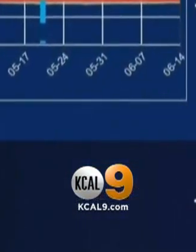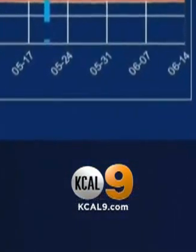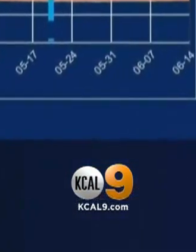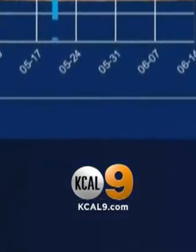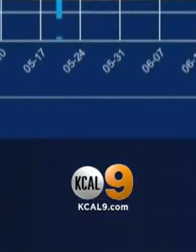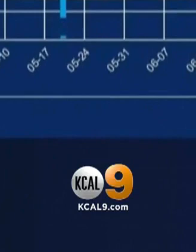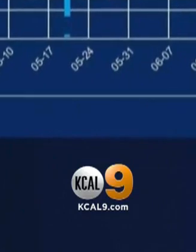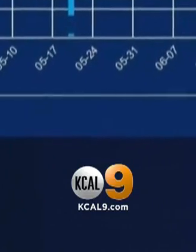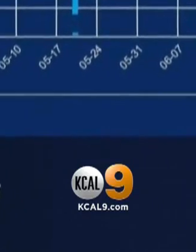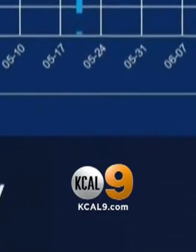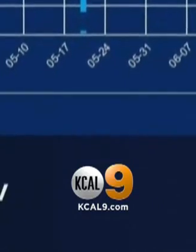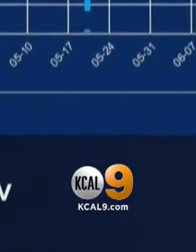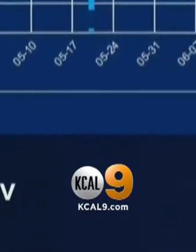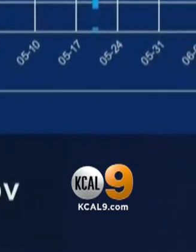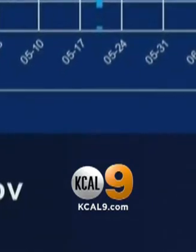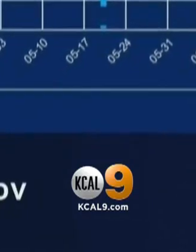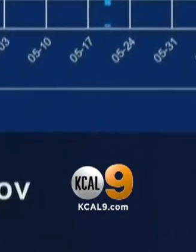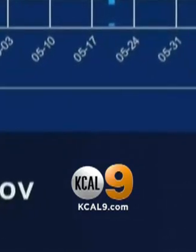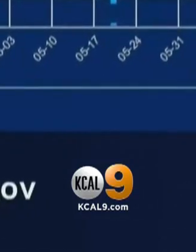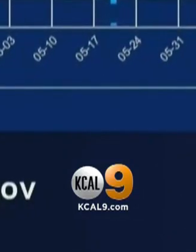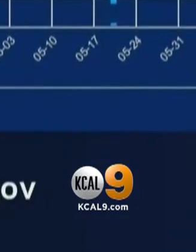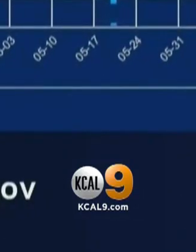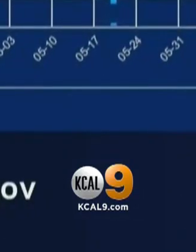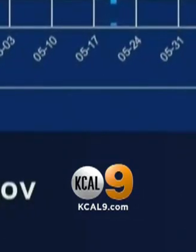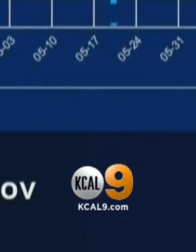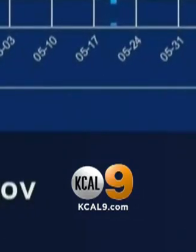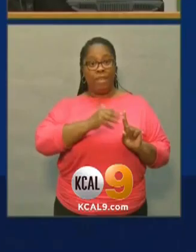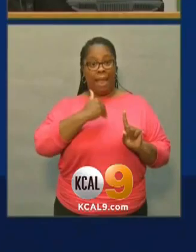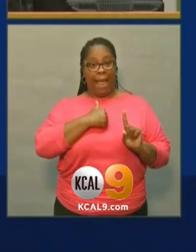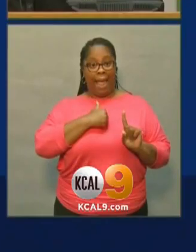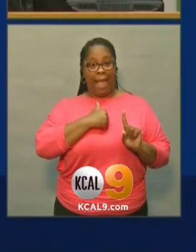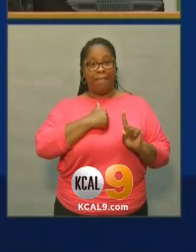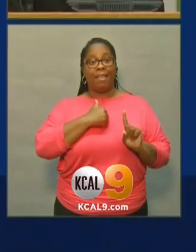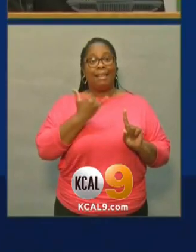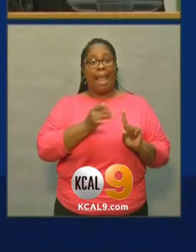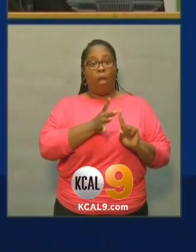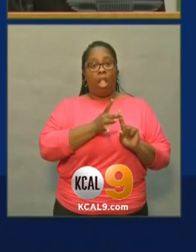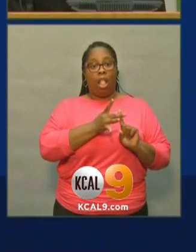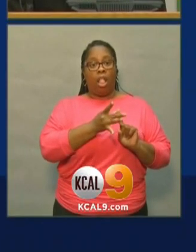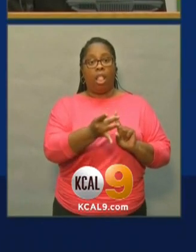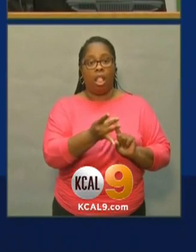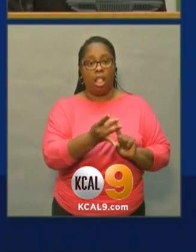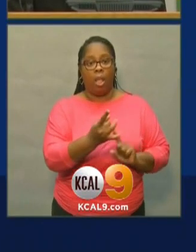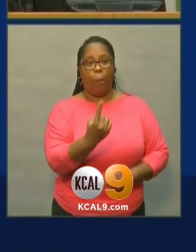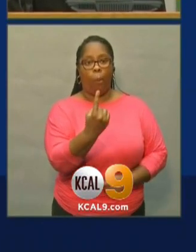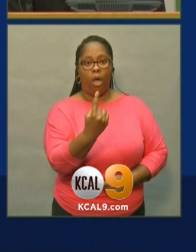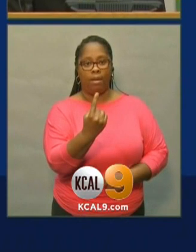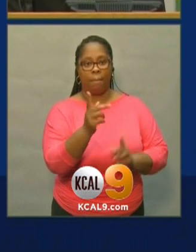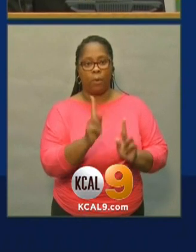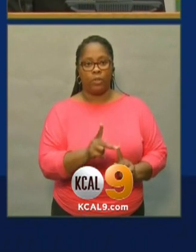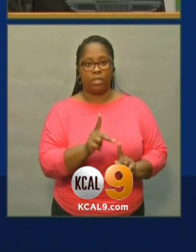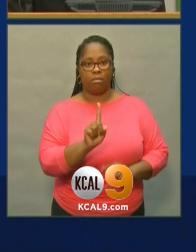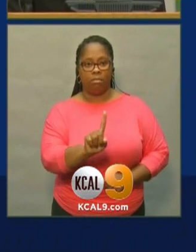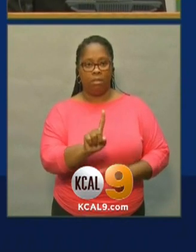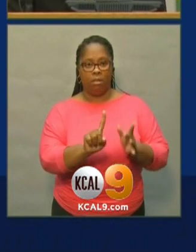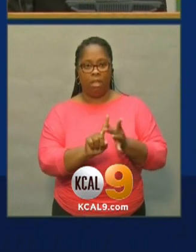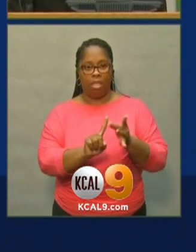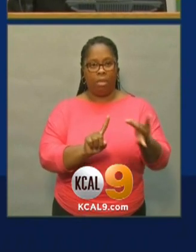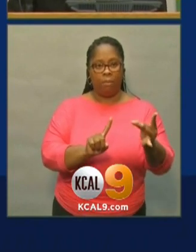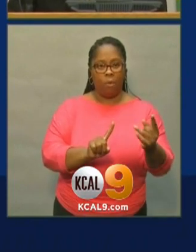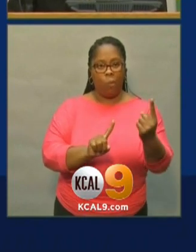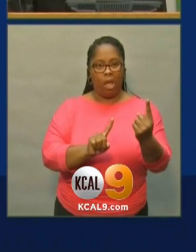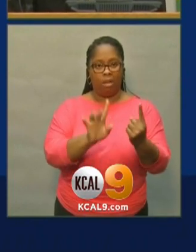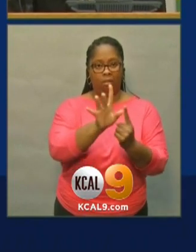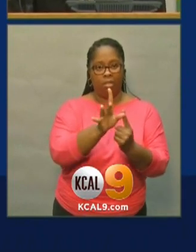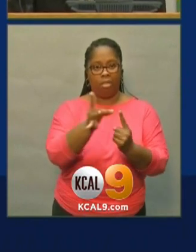people. Now that rate of infection, they say, is 1-to-1. This led to a gradual flattening in the number of new cases and a